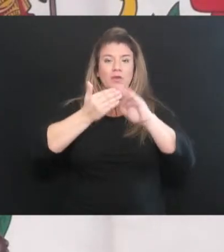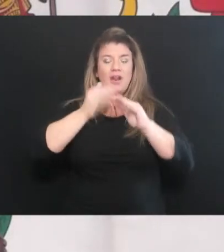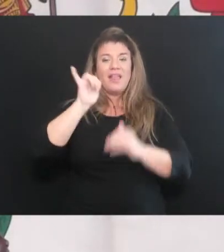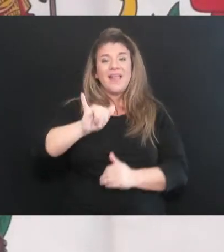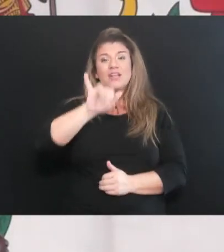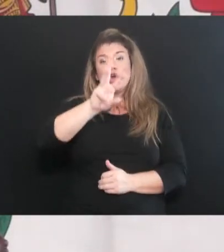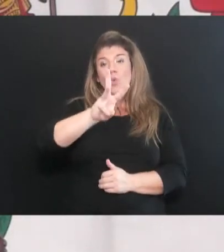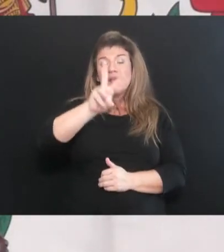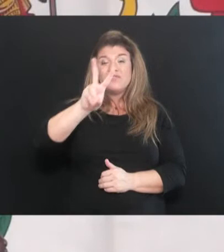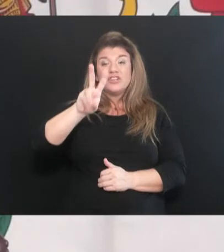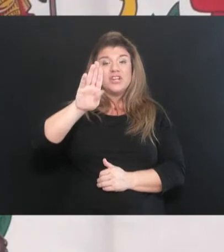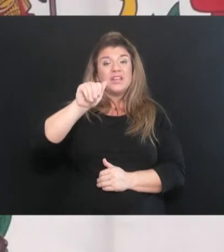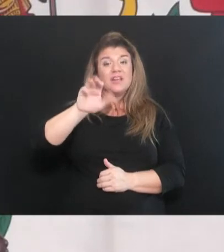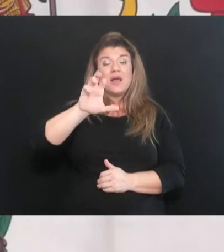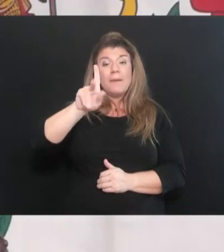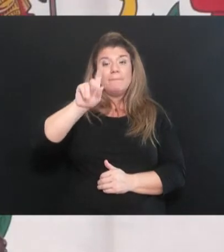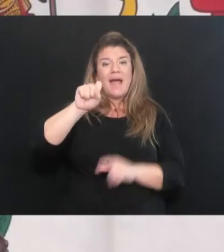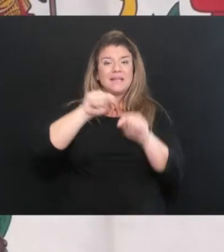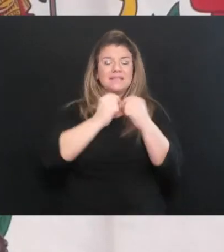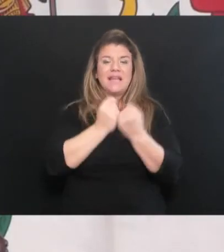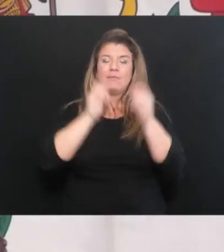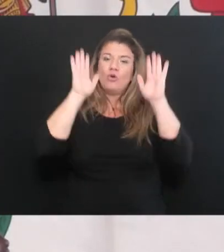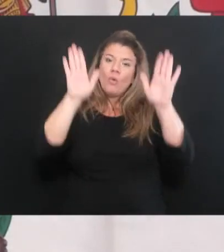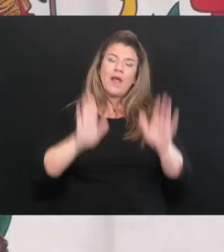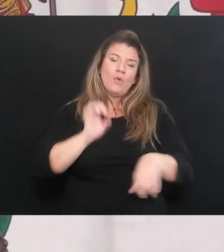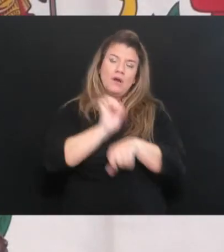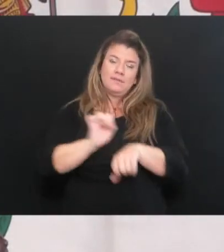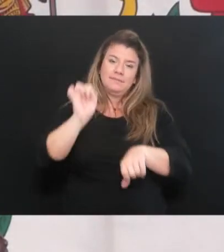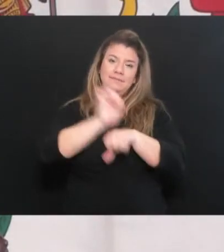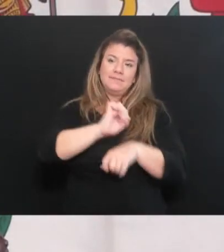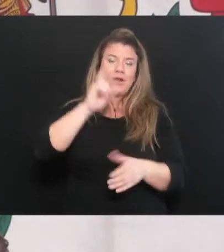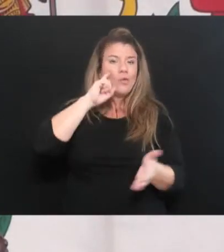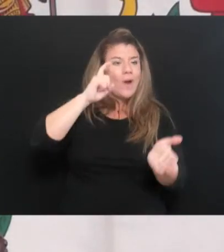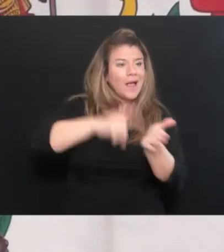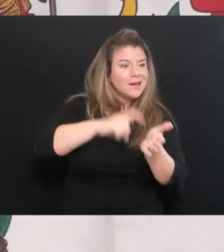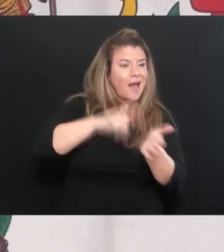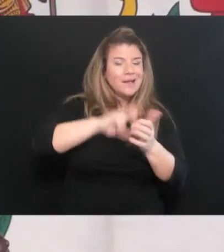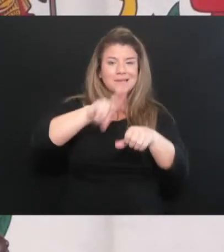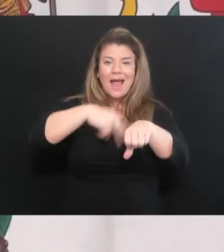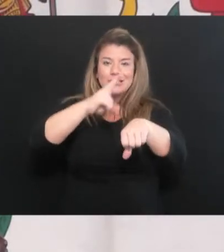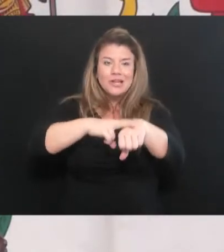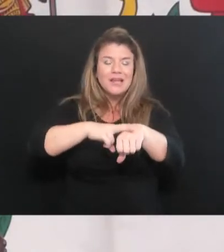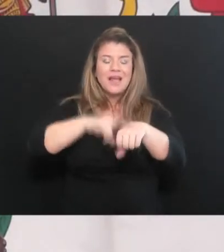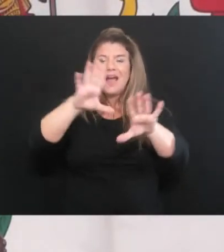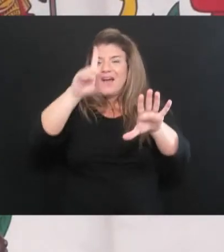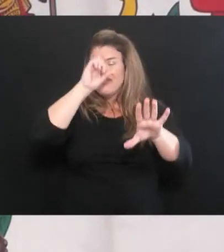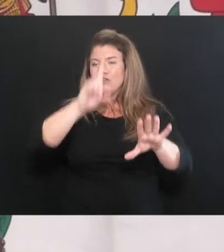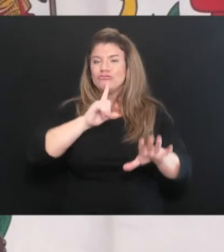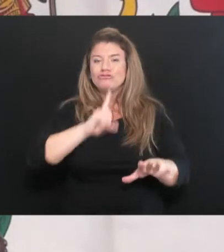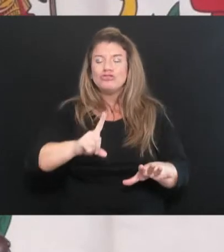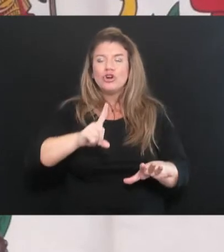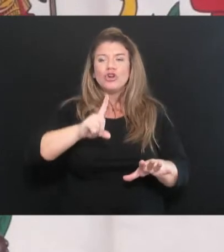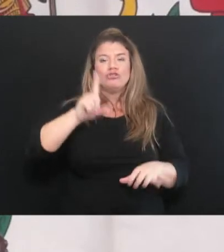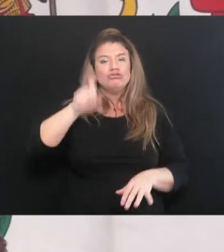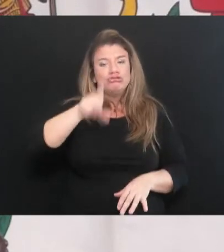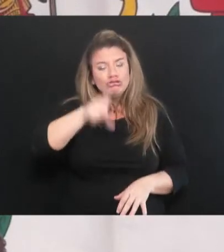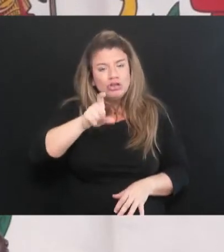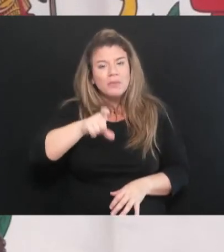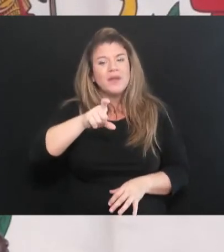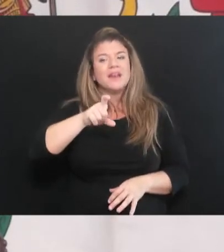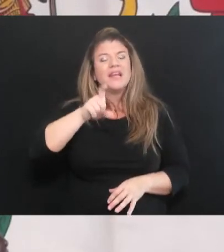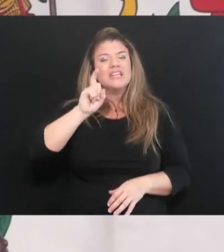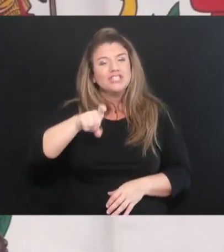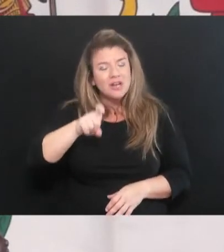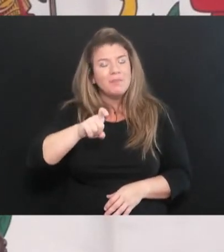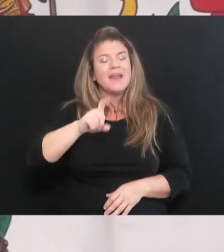Virginia Vax team. Way to go. Recognized nationally, absolutely. You surely should have been, and